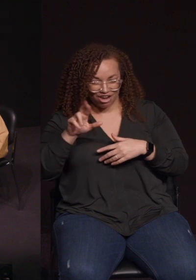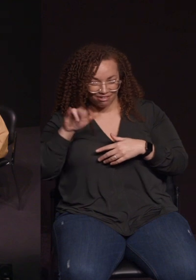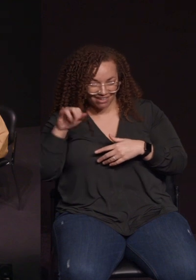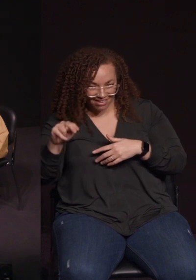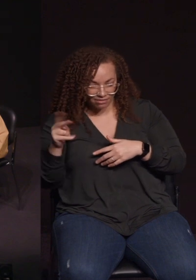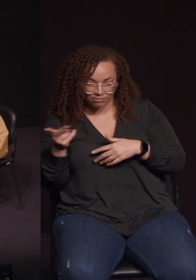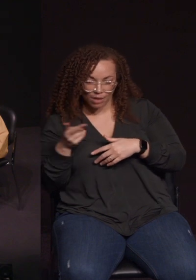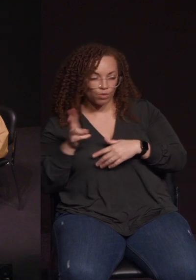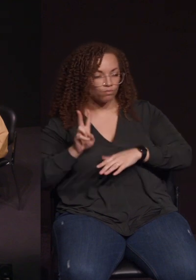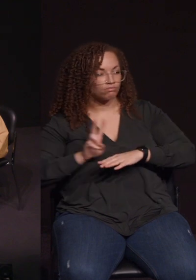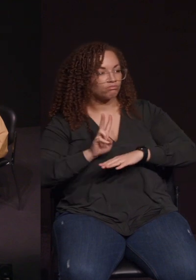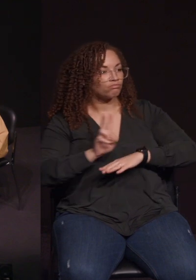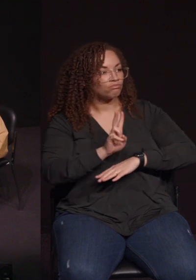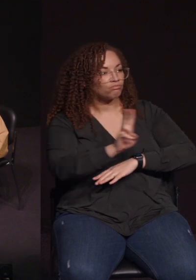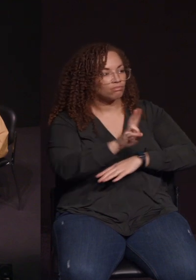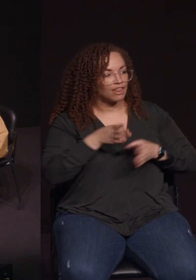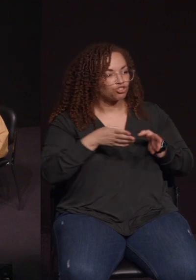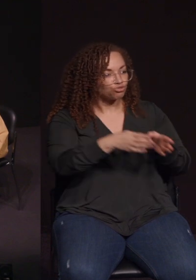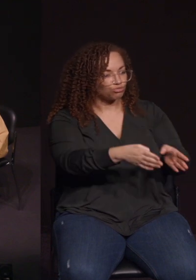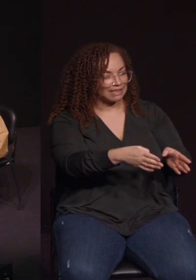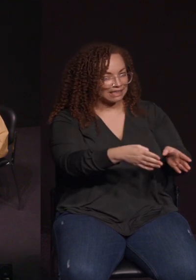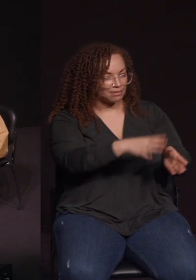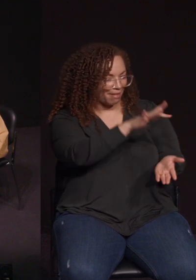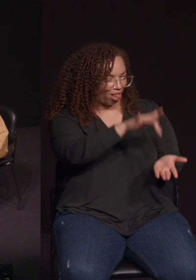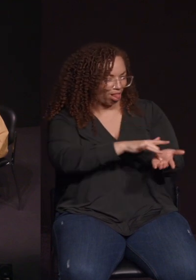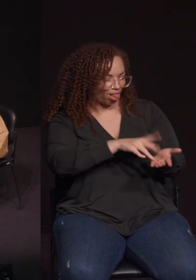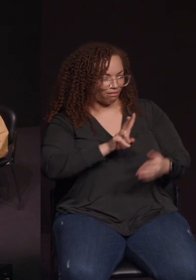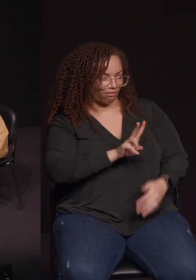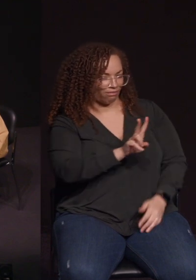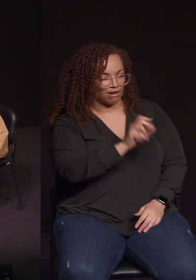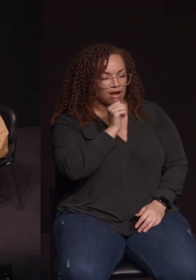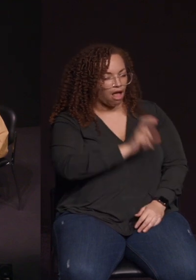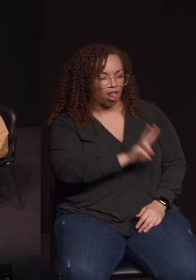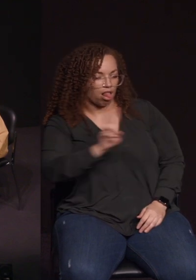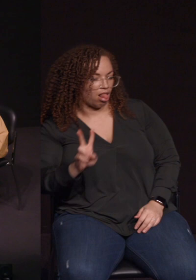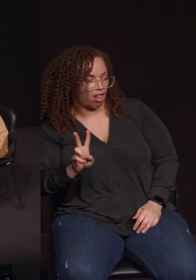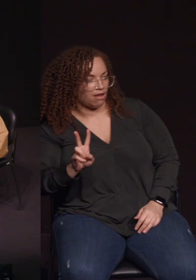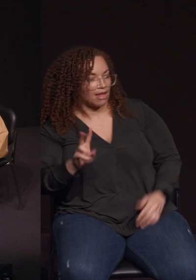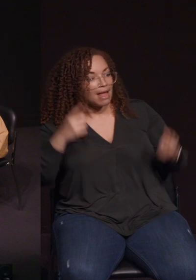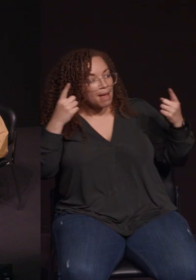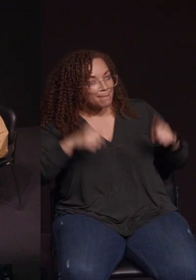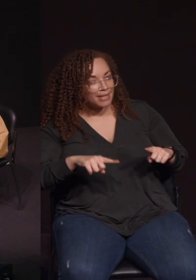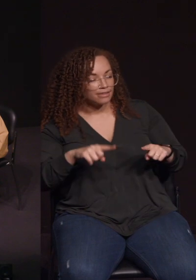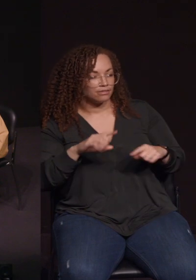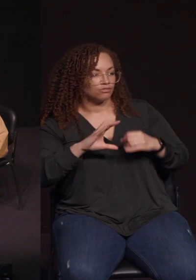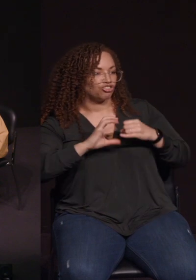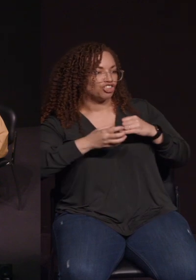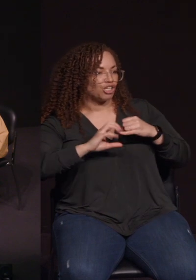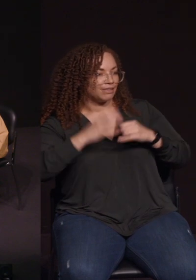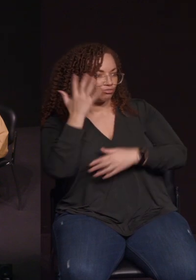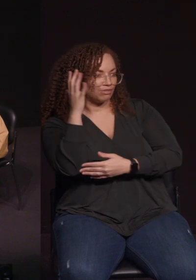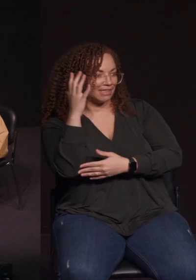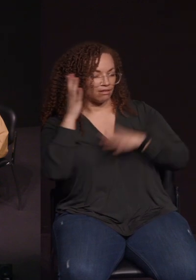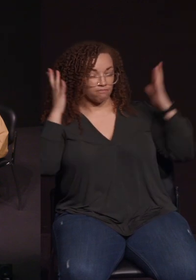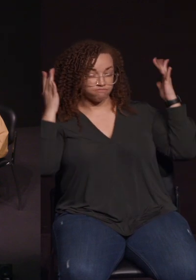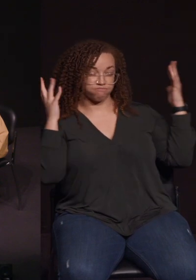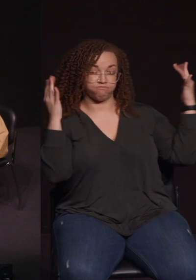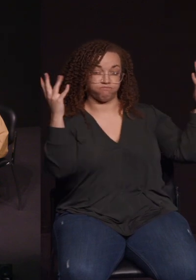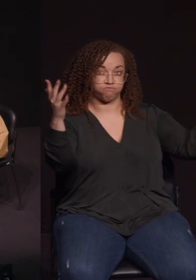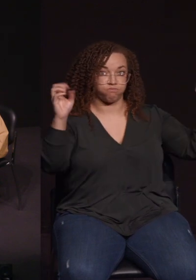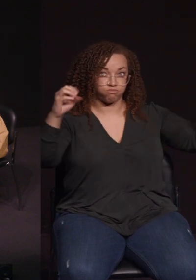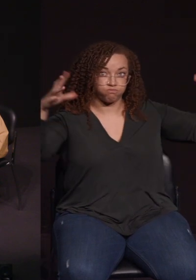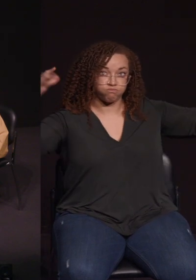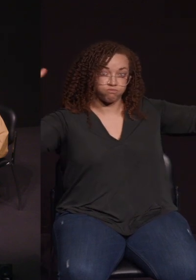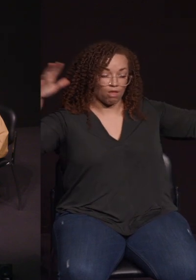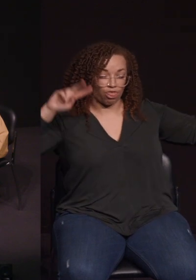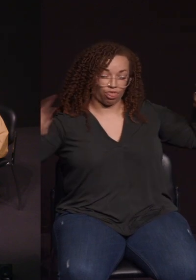the trees was grown over the sidewalk, so you would have to, at some point, go into the